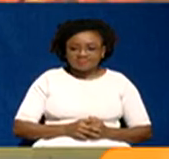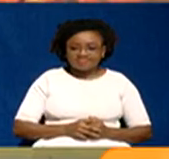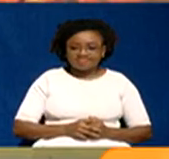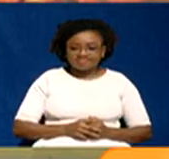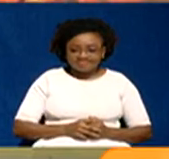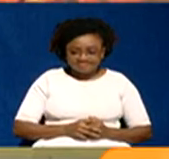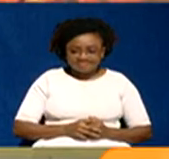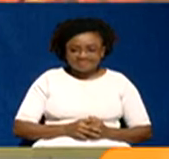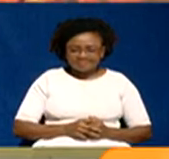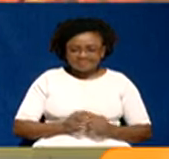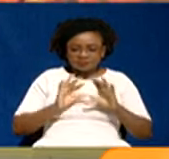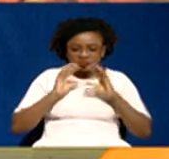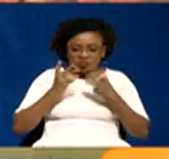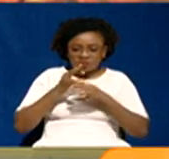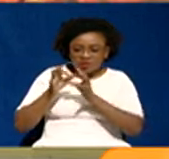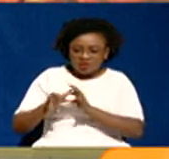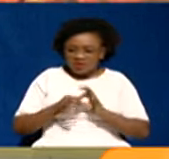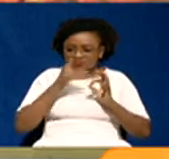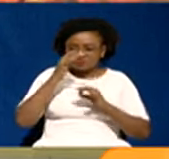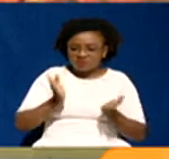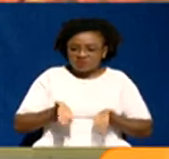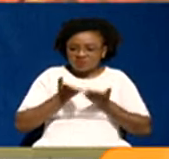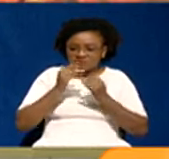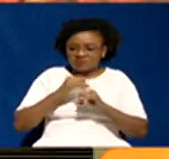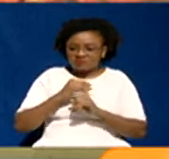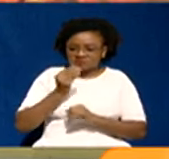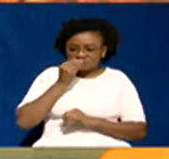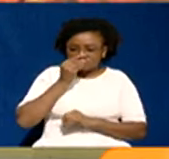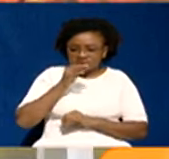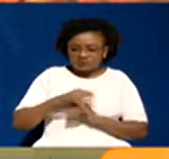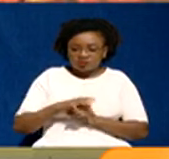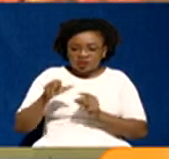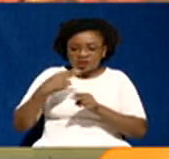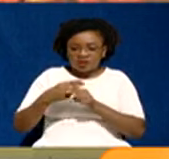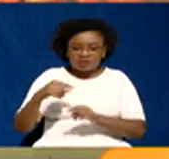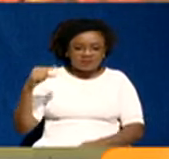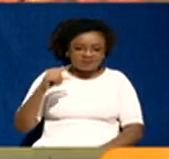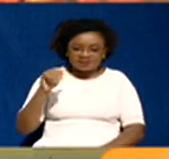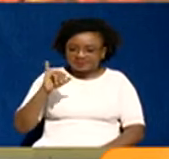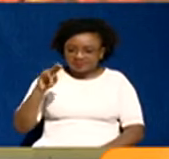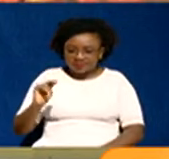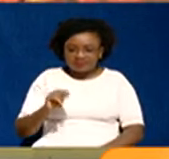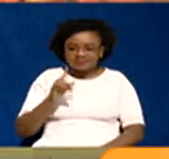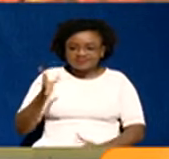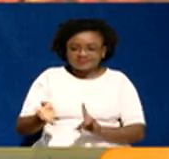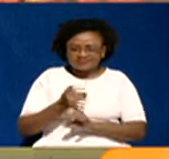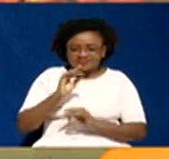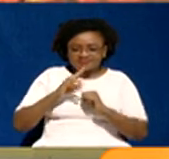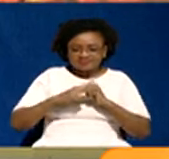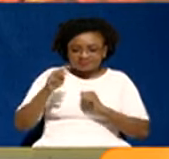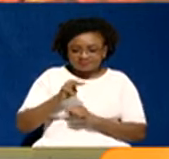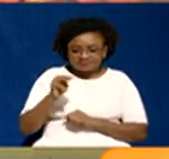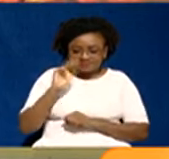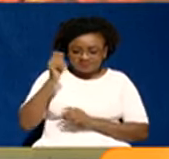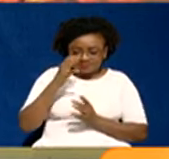The Global Alliance for Improved Nutrition Gain is collaborating with the national government to reach over 7 million Kenyans with healthier